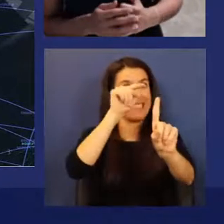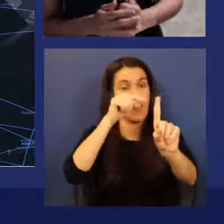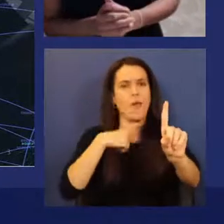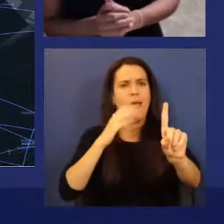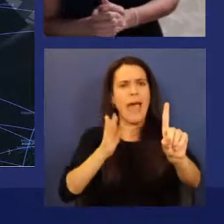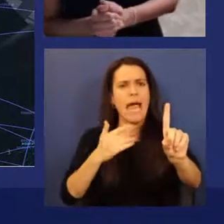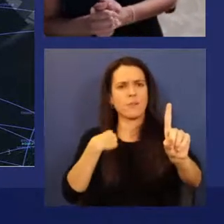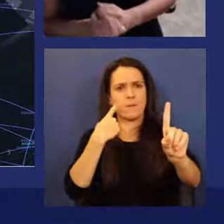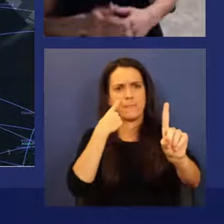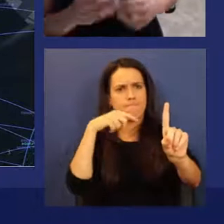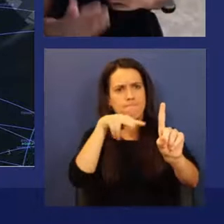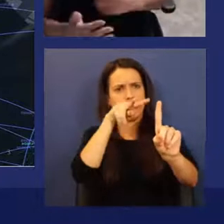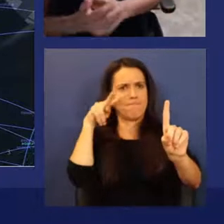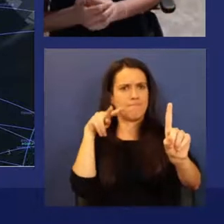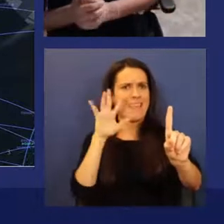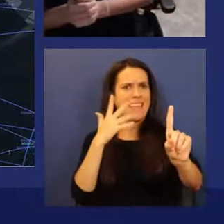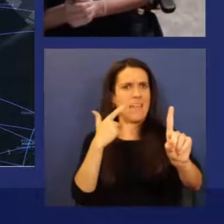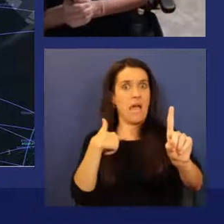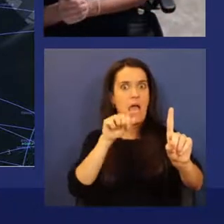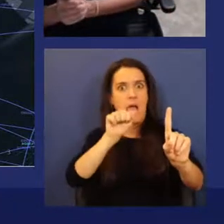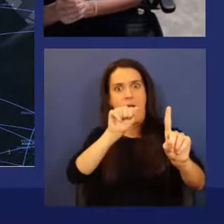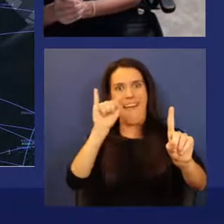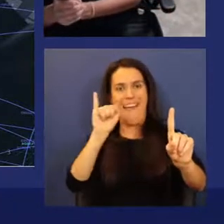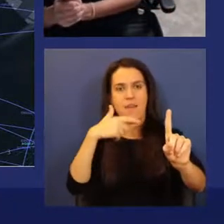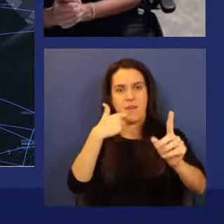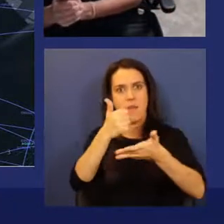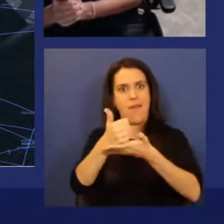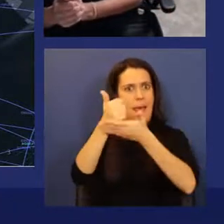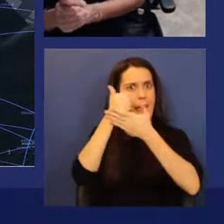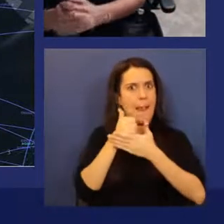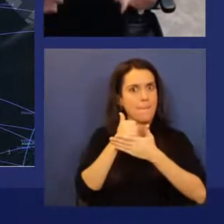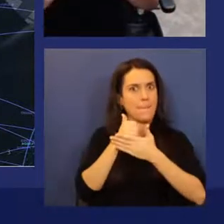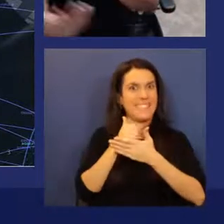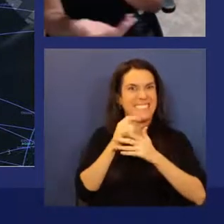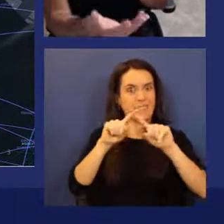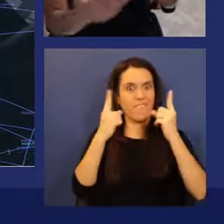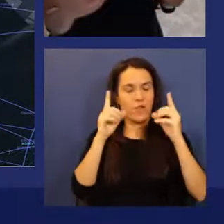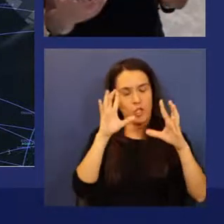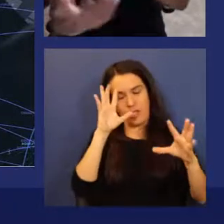how AI is going to help us do things differently, and